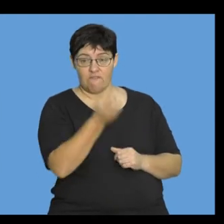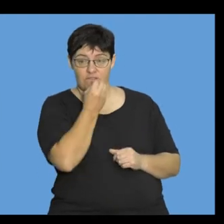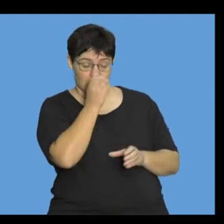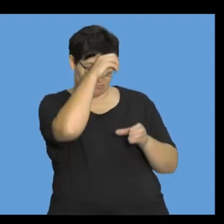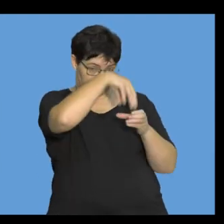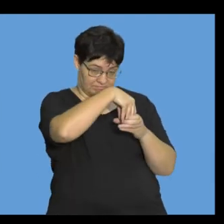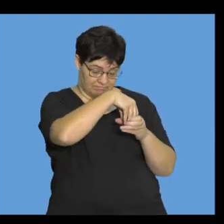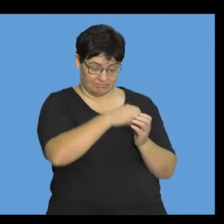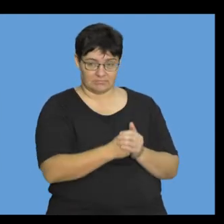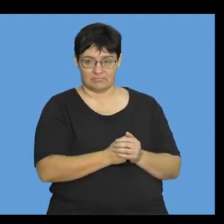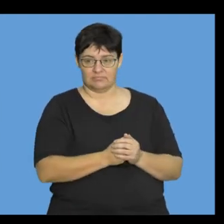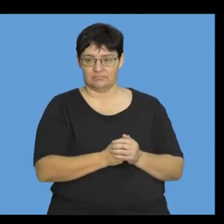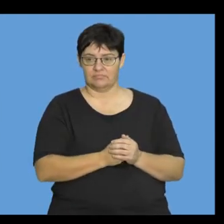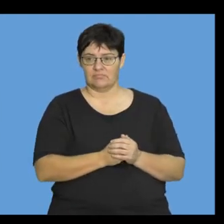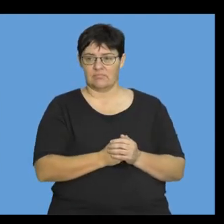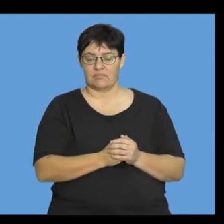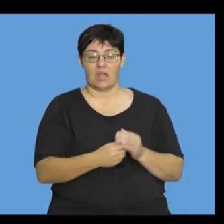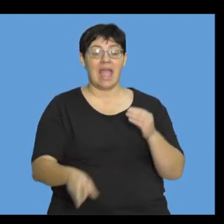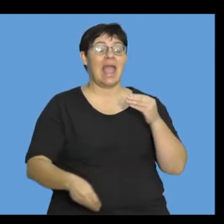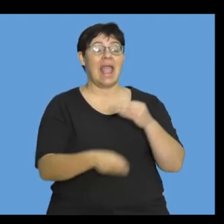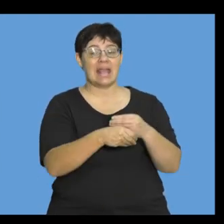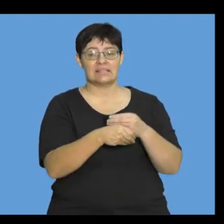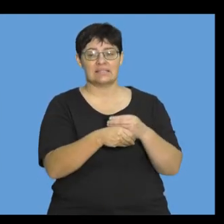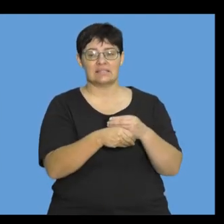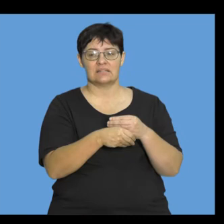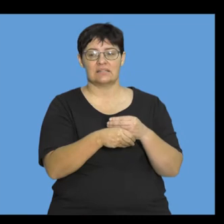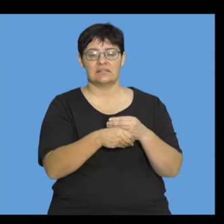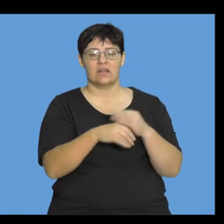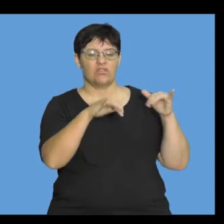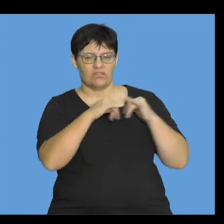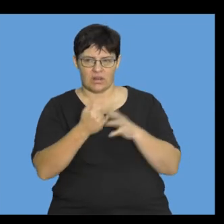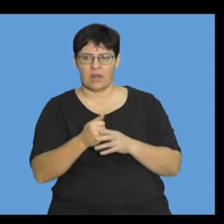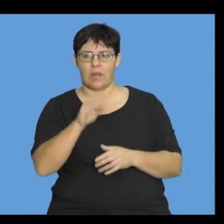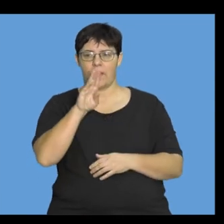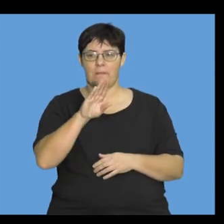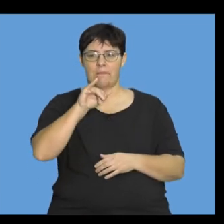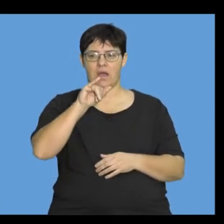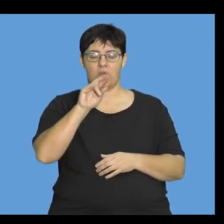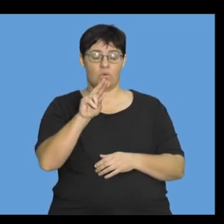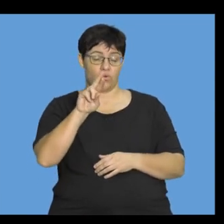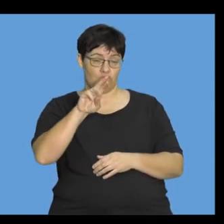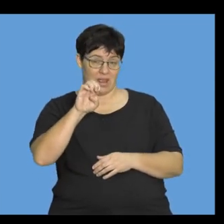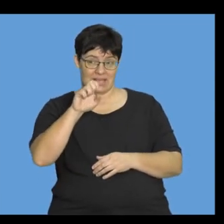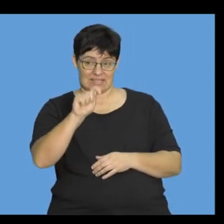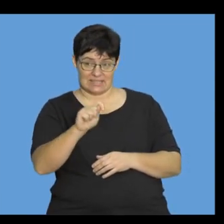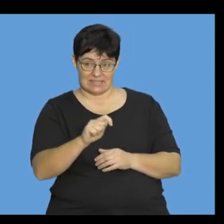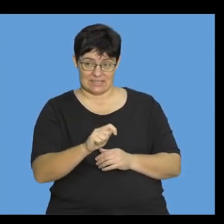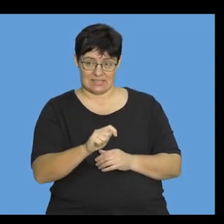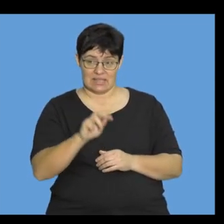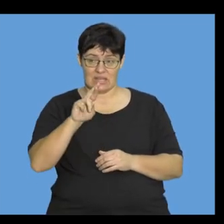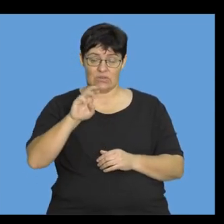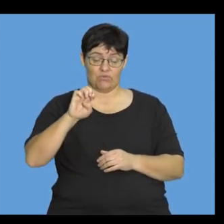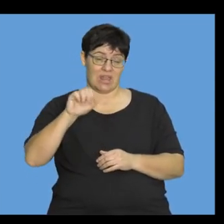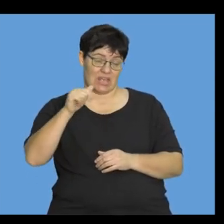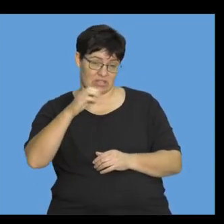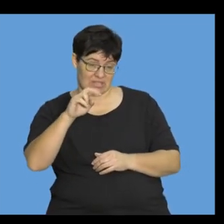is you're going to put your food in there and you're going to add the universal agent called a biuret. And guess